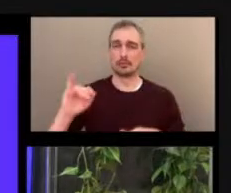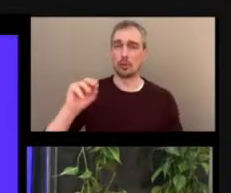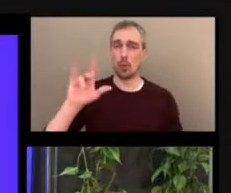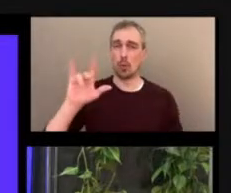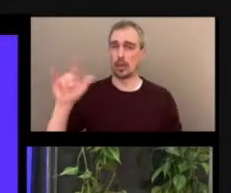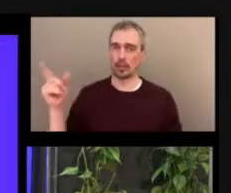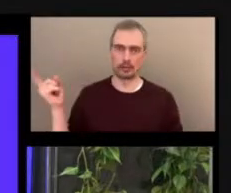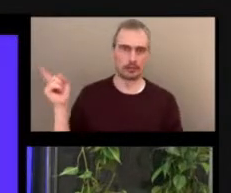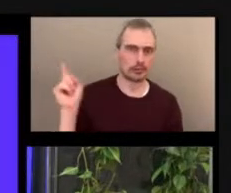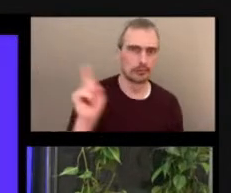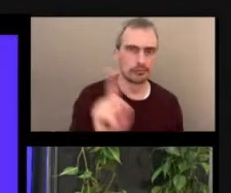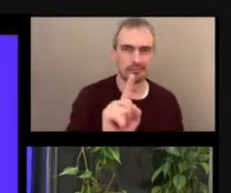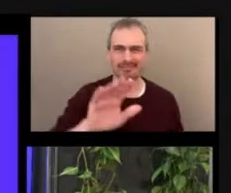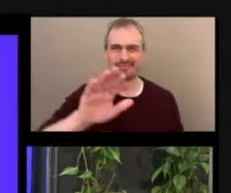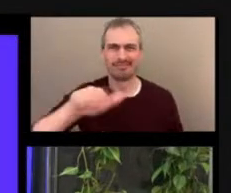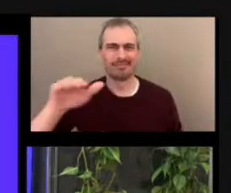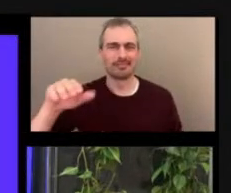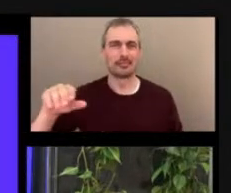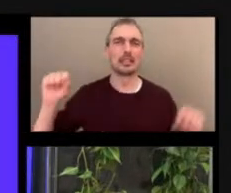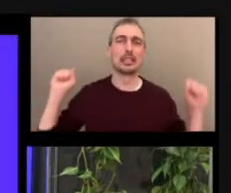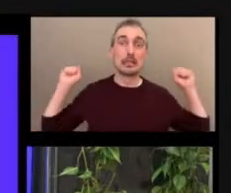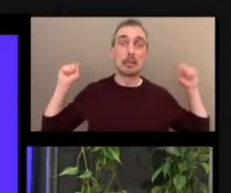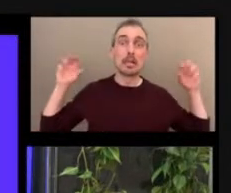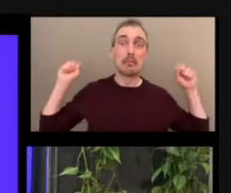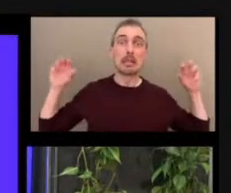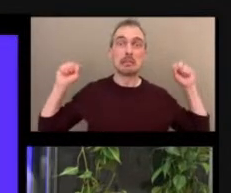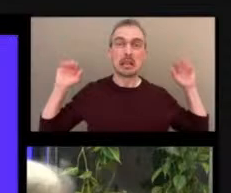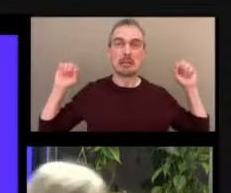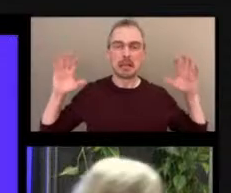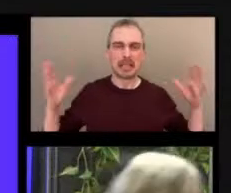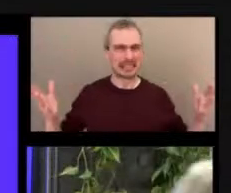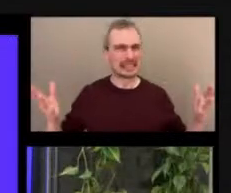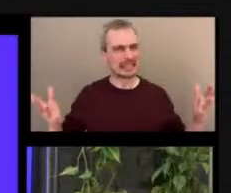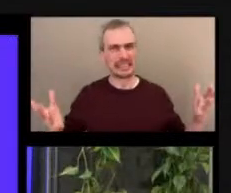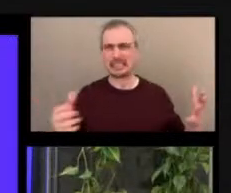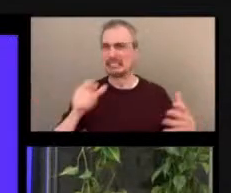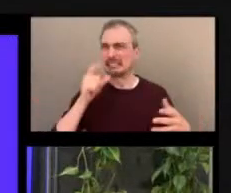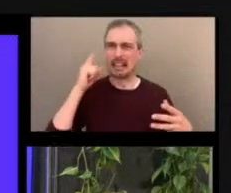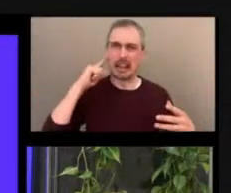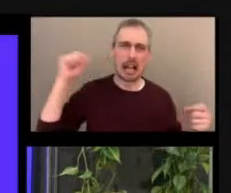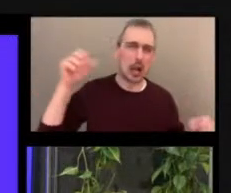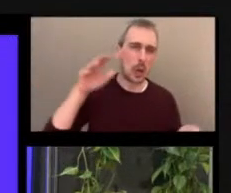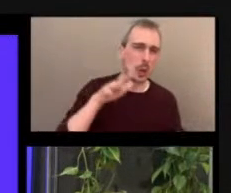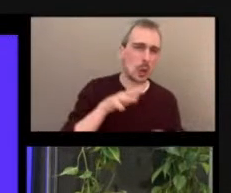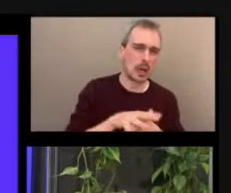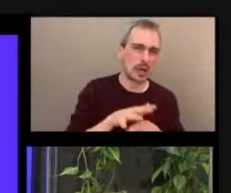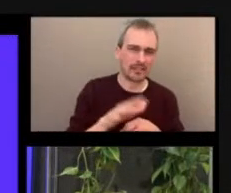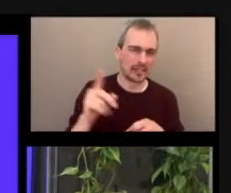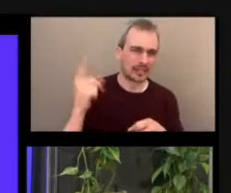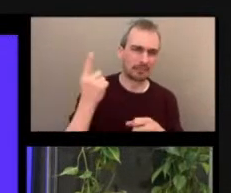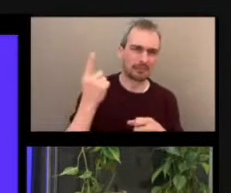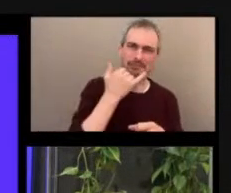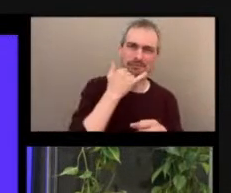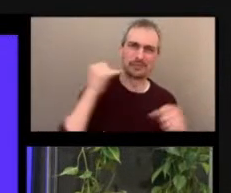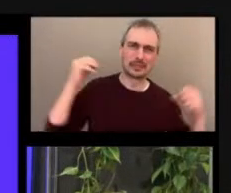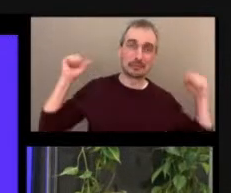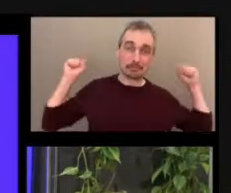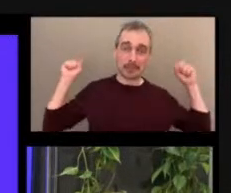whole organization, consistently evaluated, and actions taken on assessment outcomes.